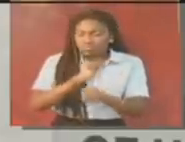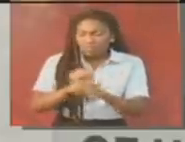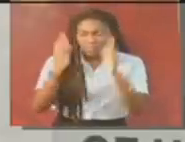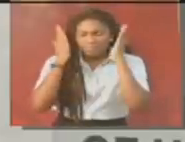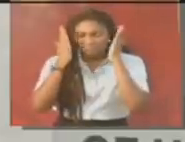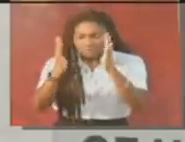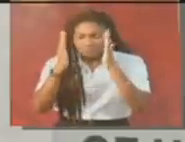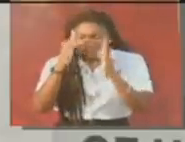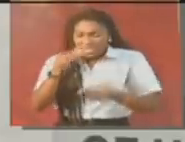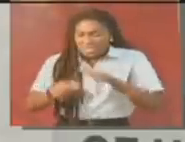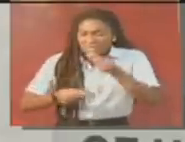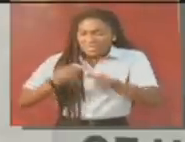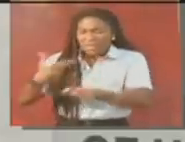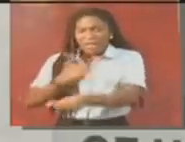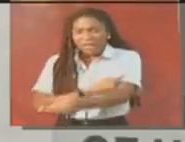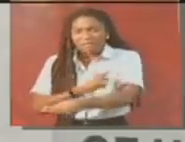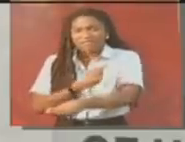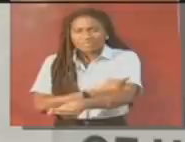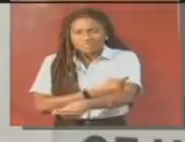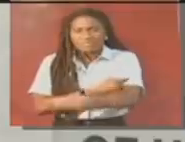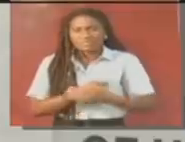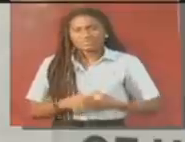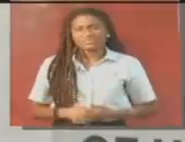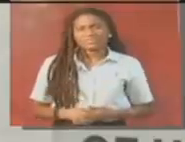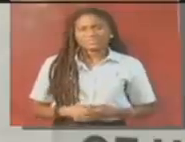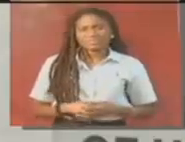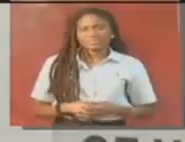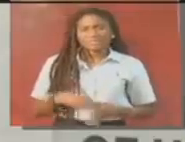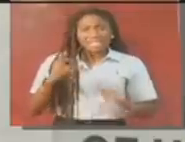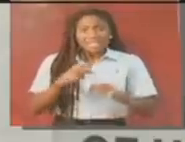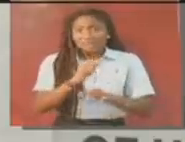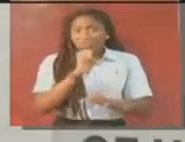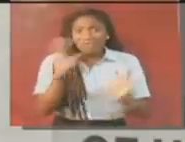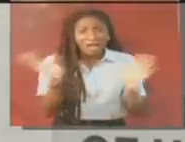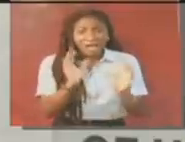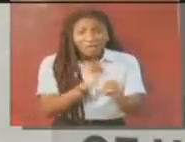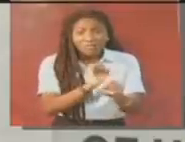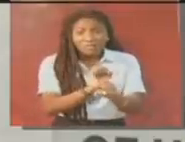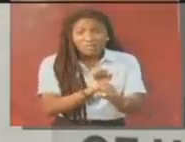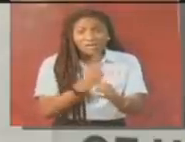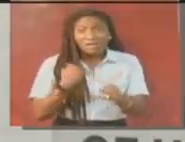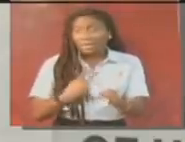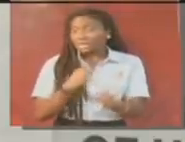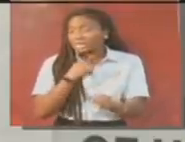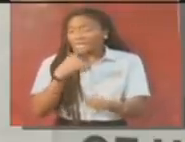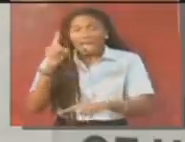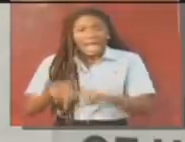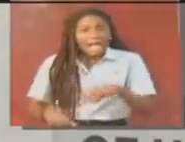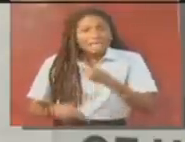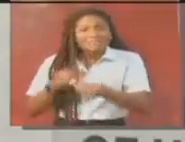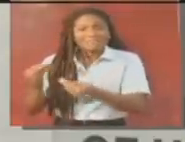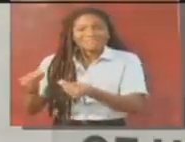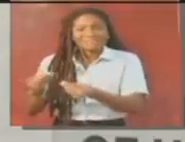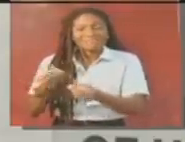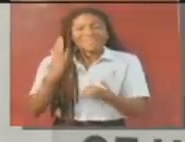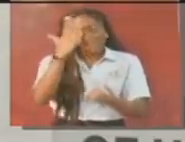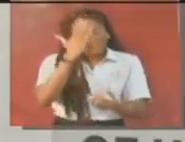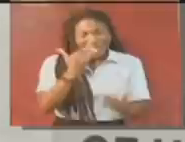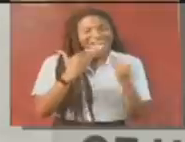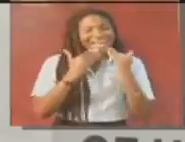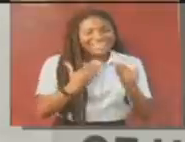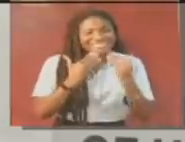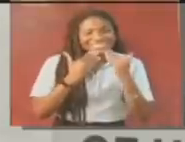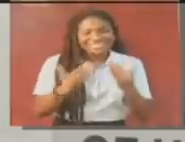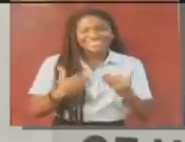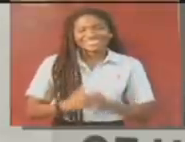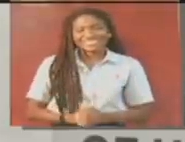the population. Our targets would not have been achieved without their unwavering support. The high vaccine